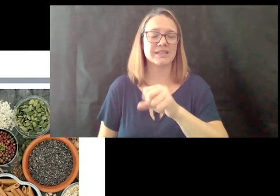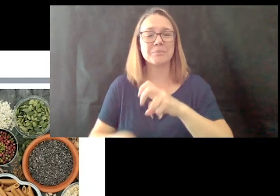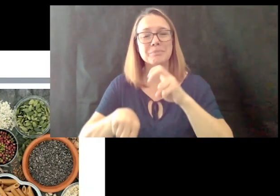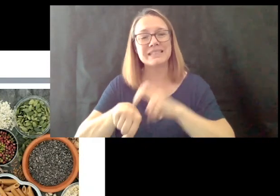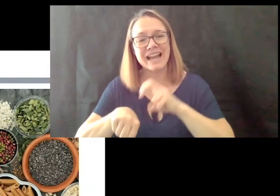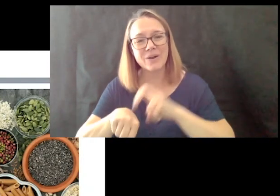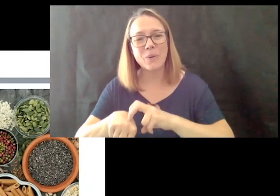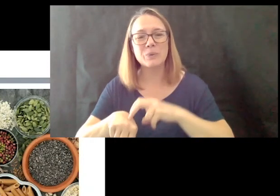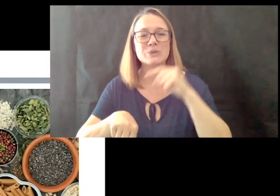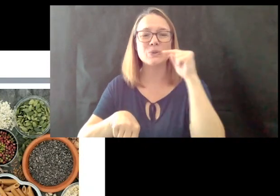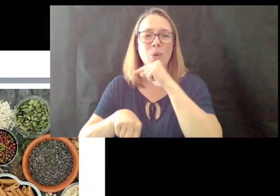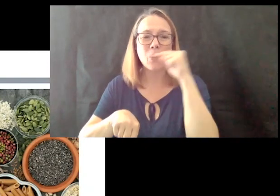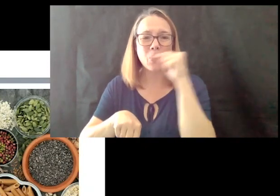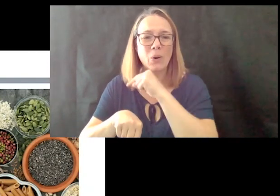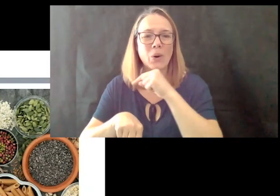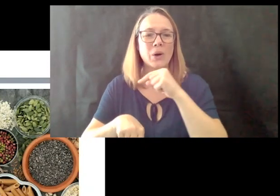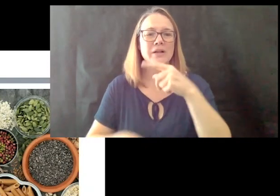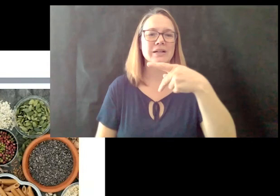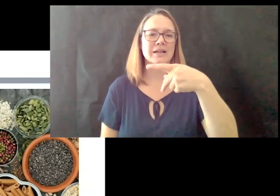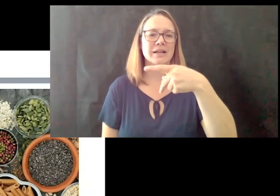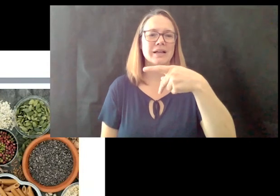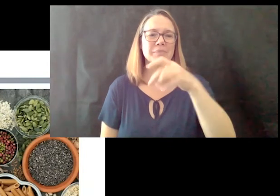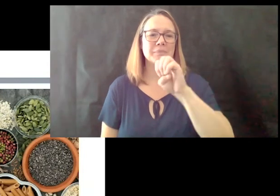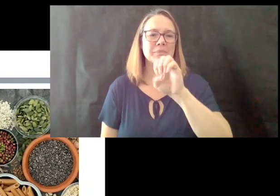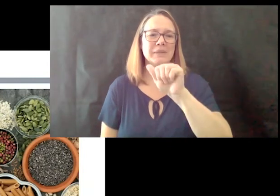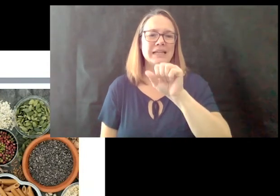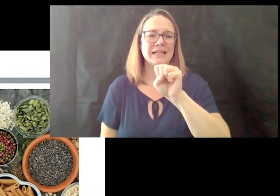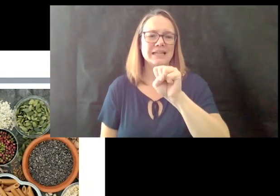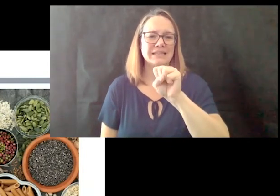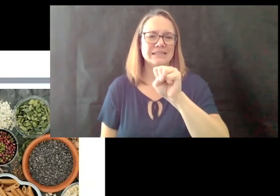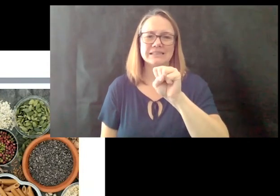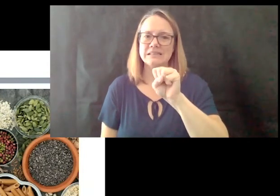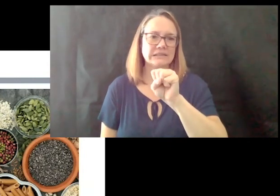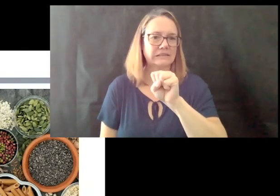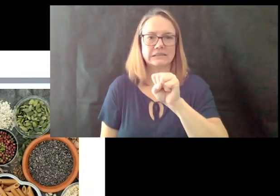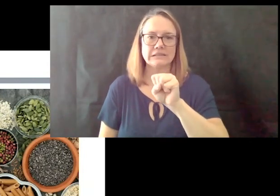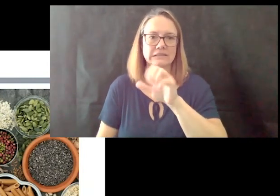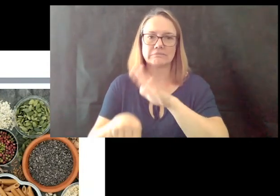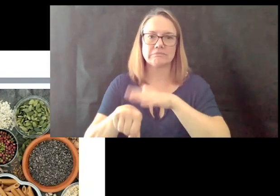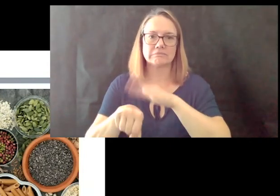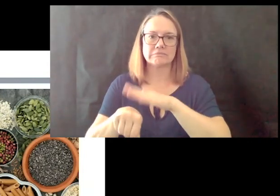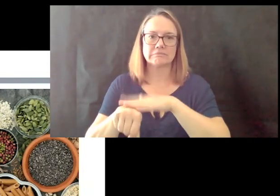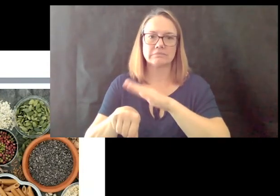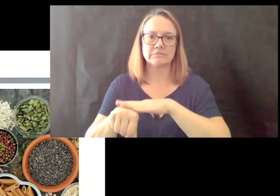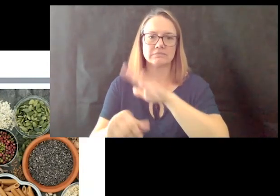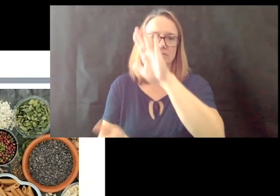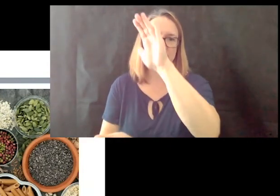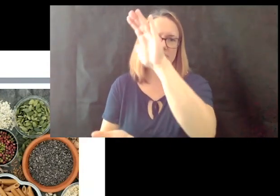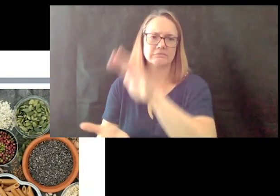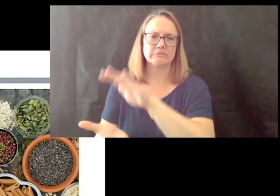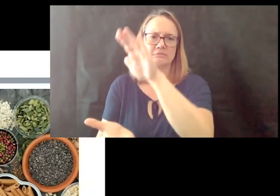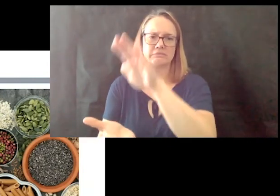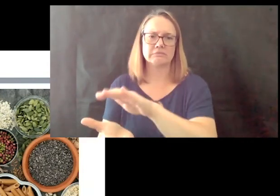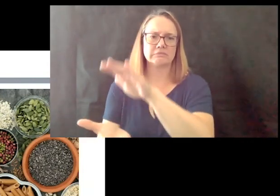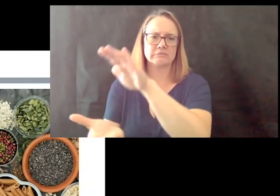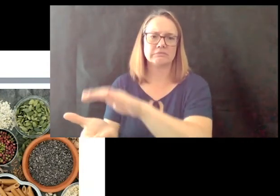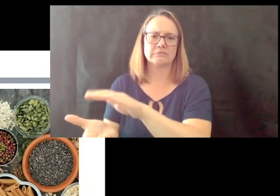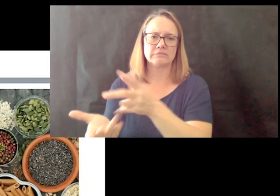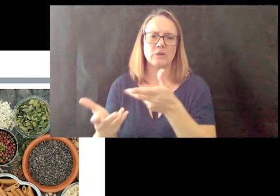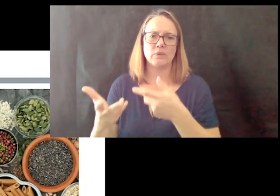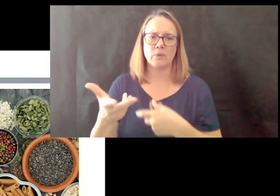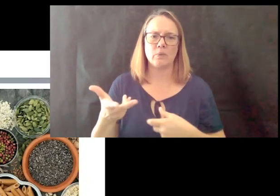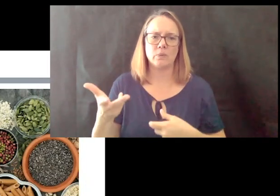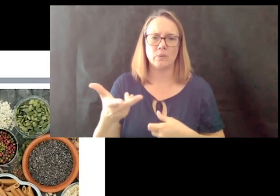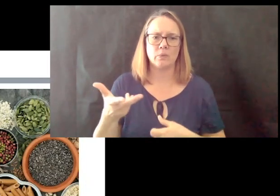the vegetables like potatoes, corn, and peas. So we gotta be careful to watch those ones. You wanna lower your limits on those